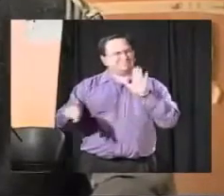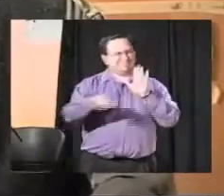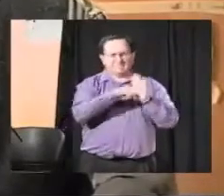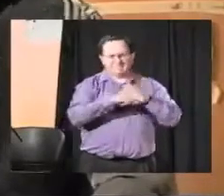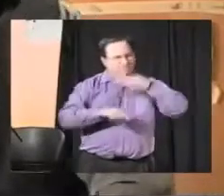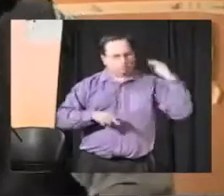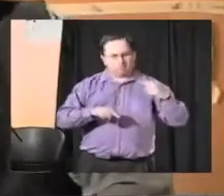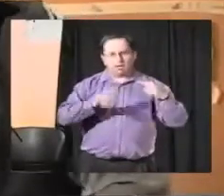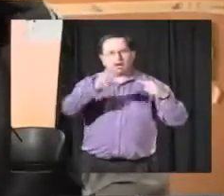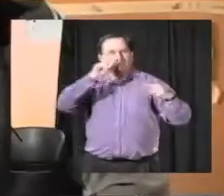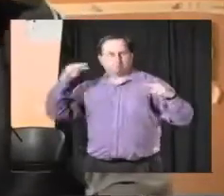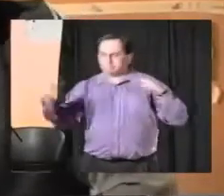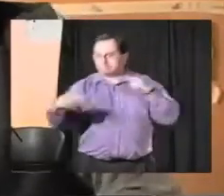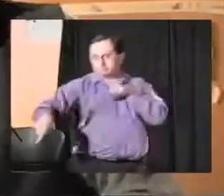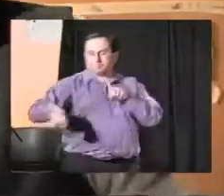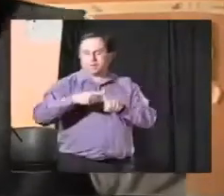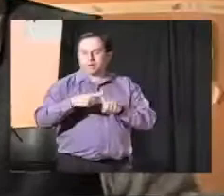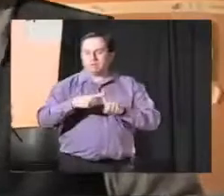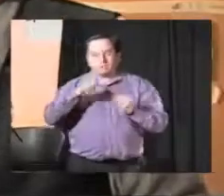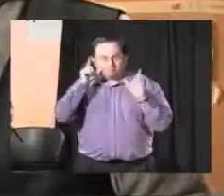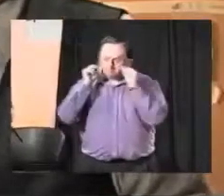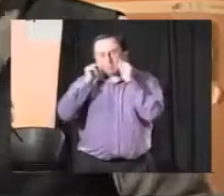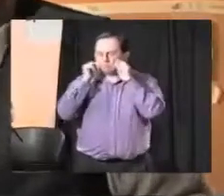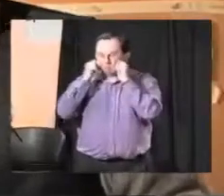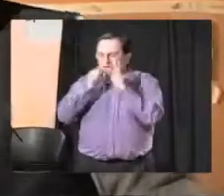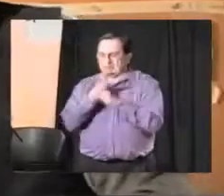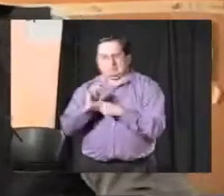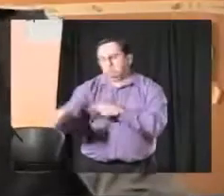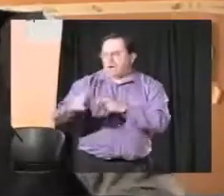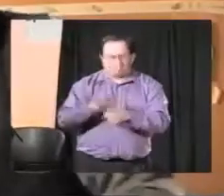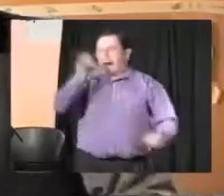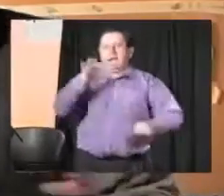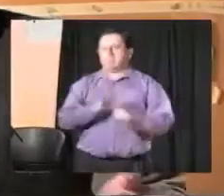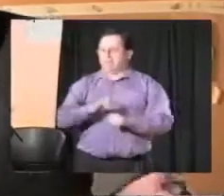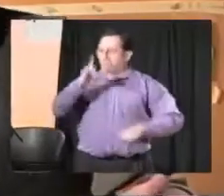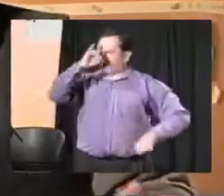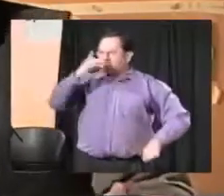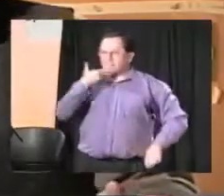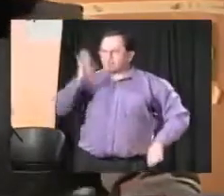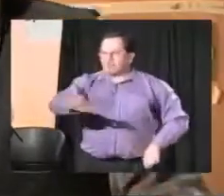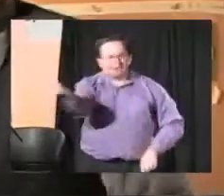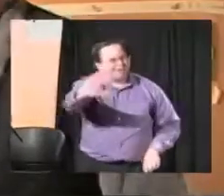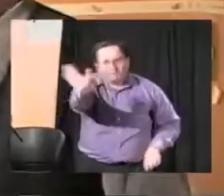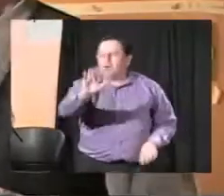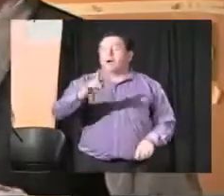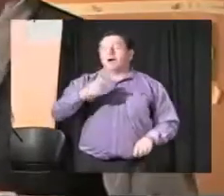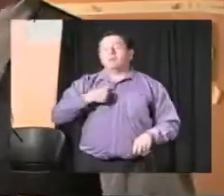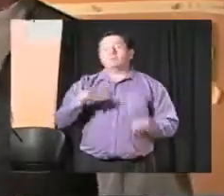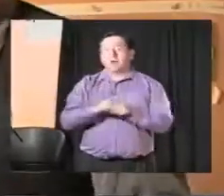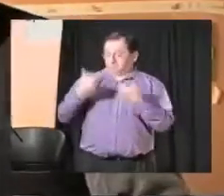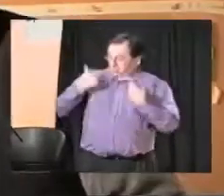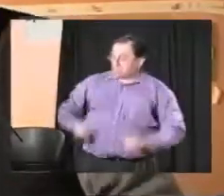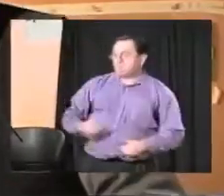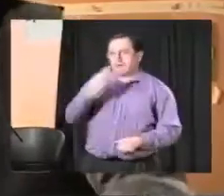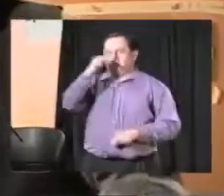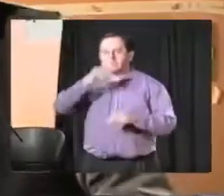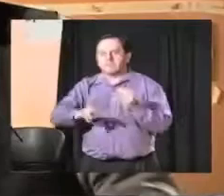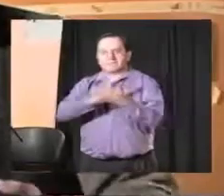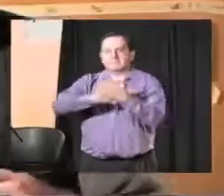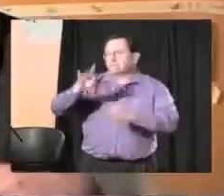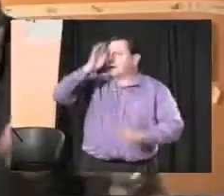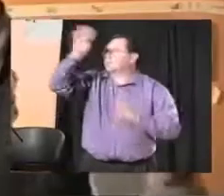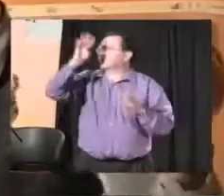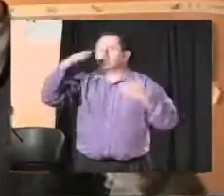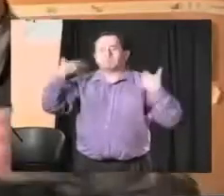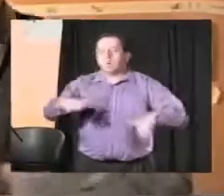coin. I bark, nod, swear, blink, and get really mad, but that makes it sound as if it's all bad. I'm also funny, nice, smart, creative as can be,